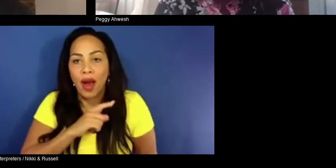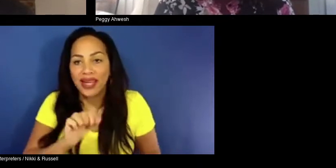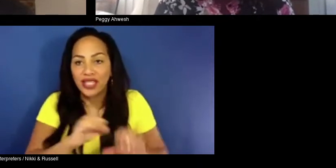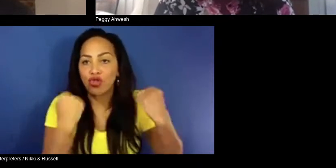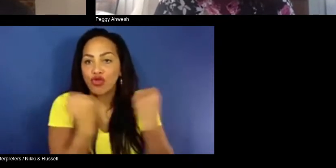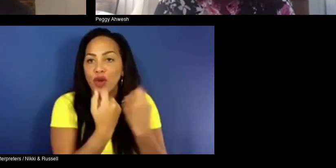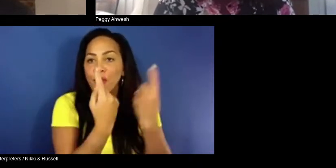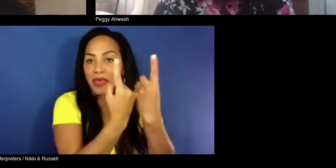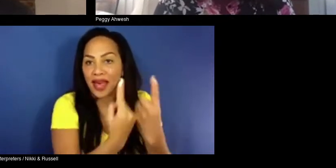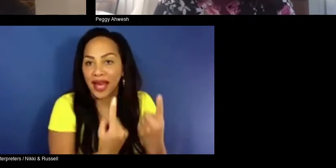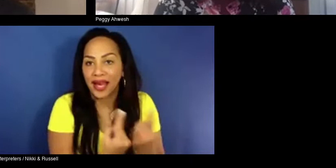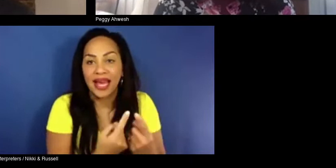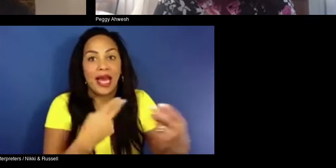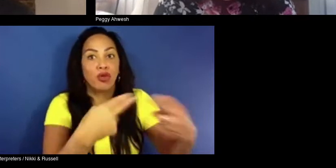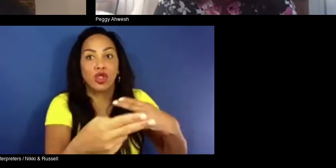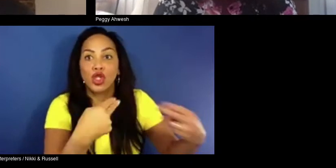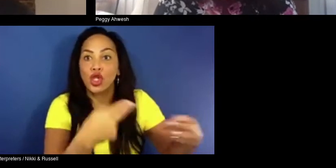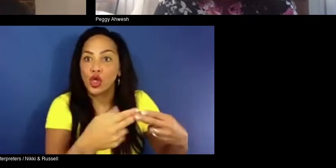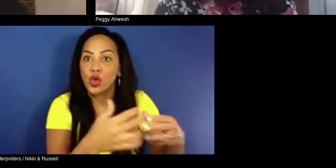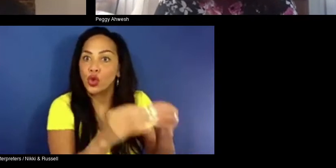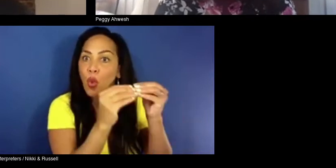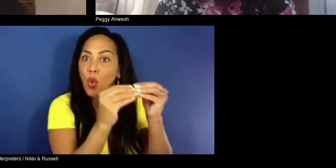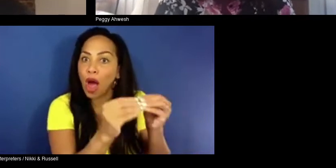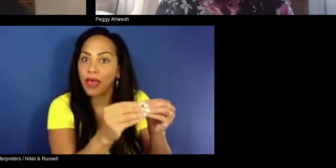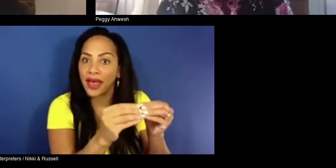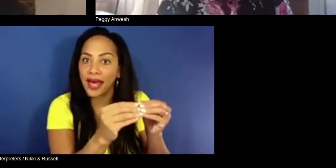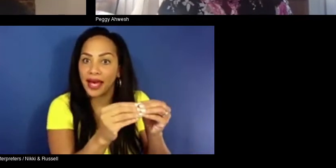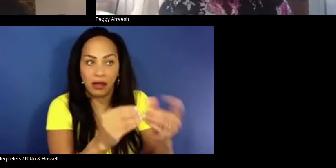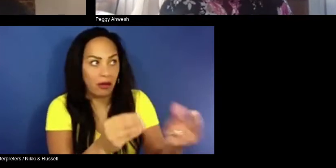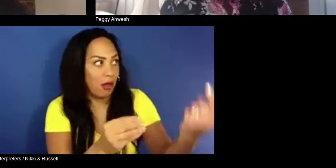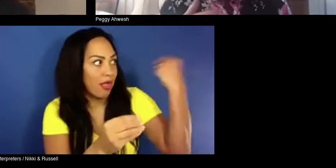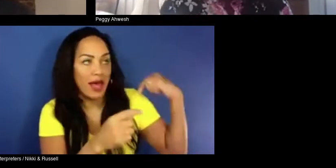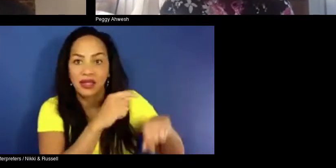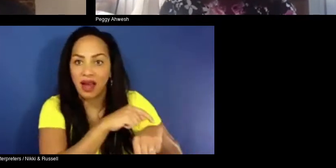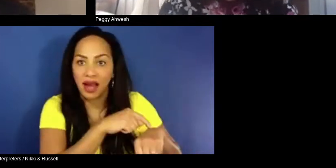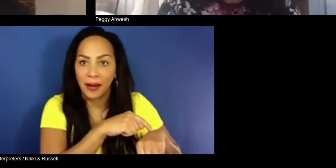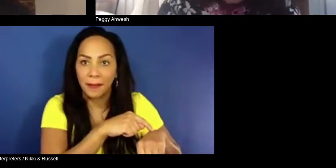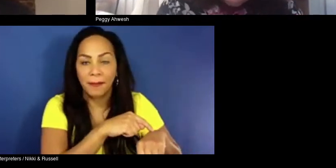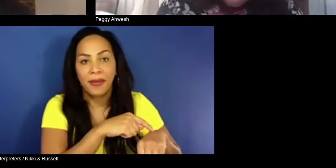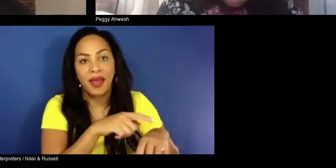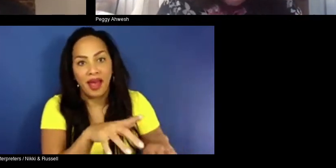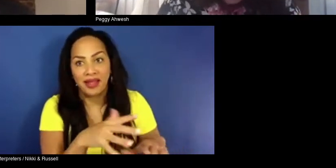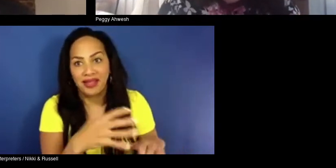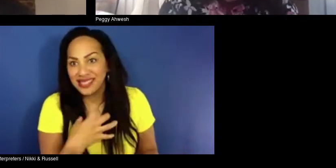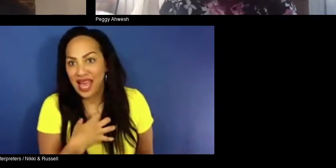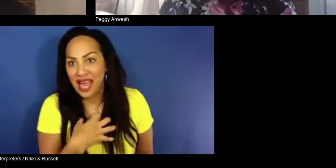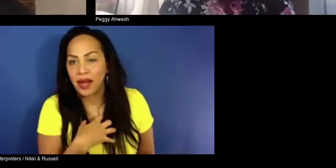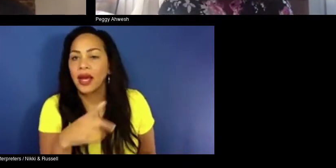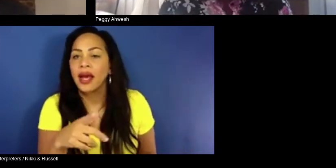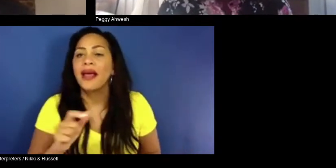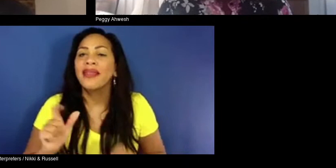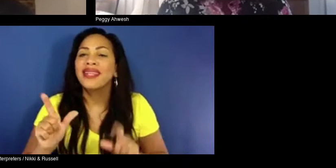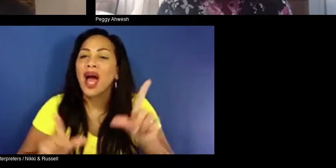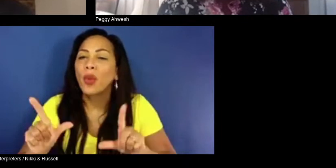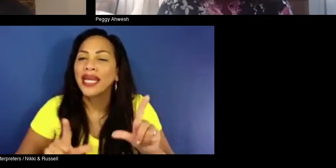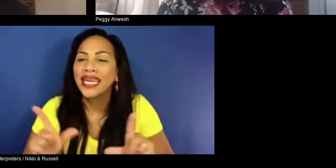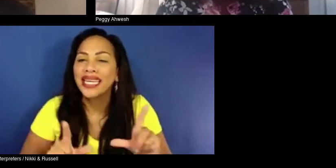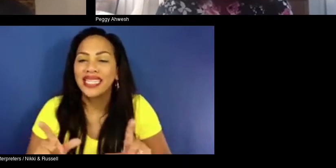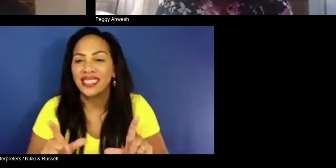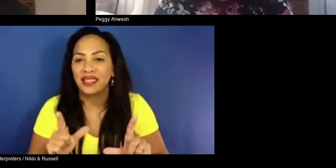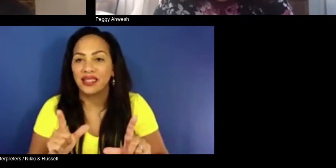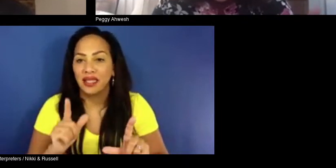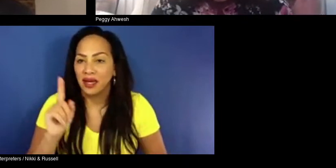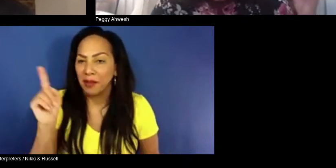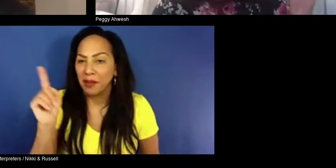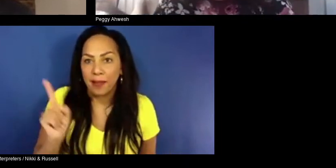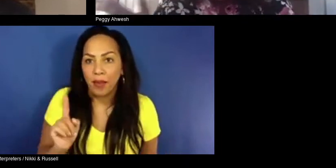were newsworthy enough and scary enough in most cases, because the Taiwanese are very attracted to death and people